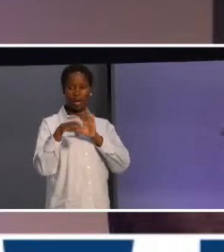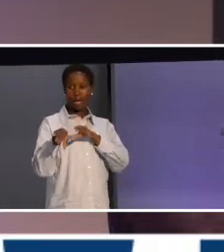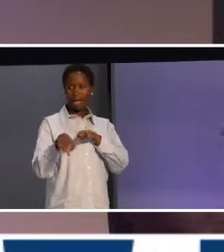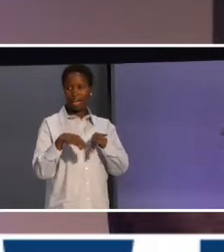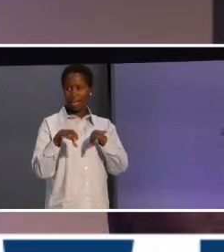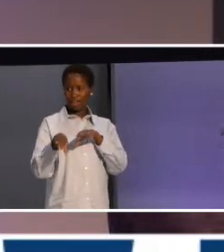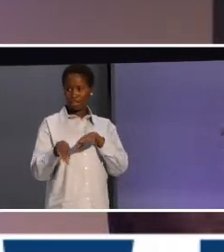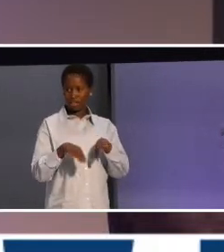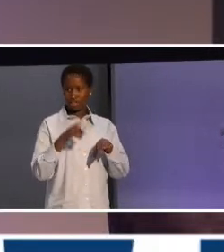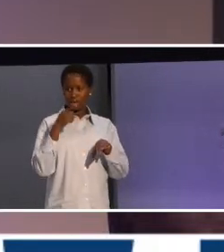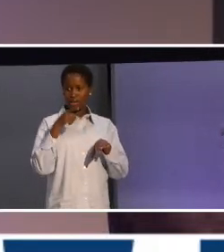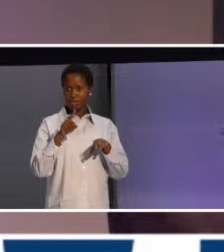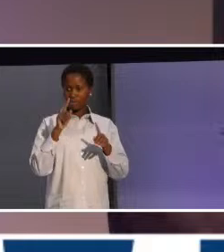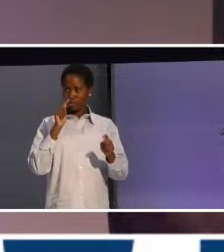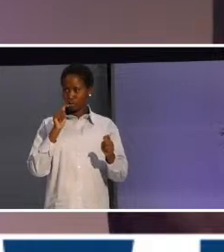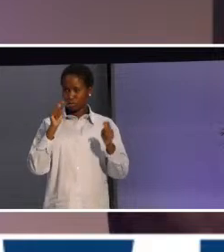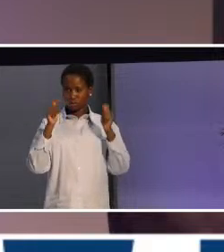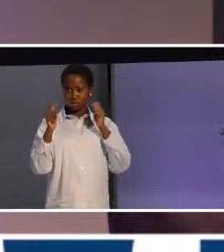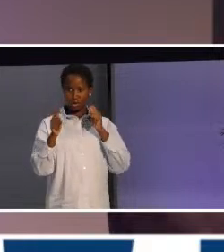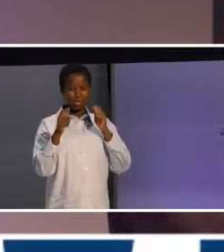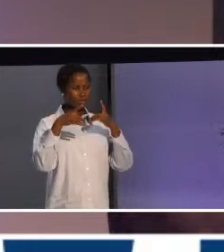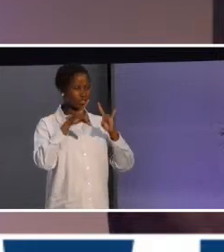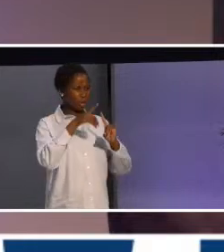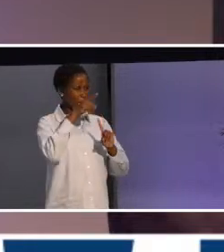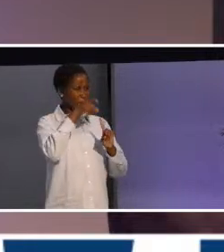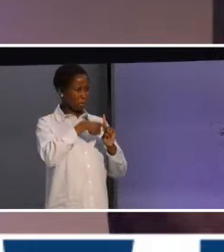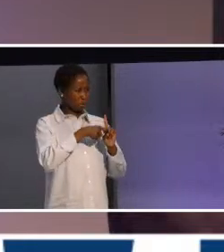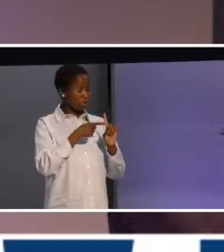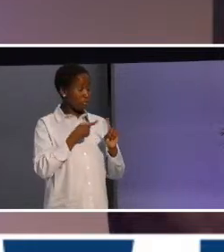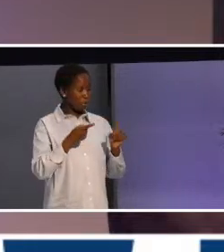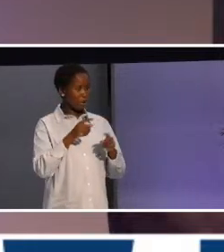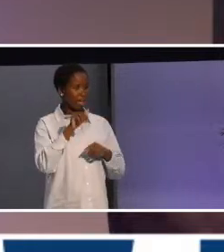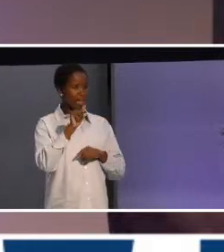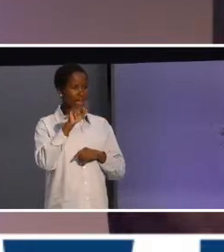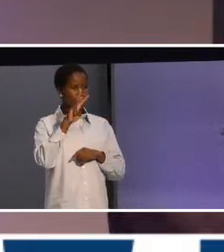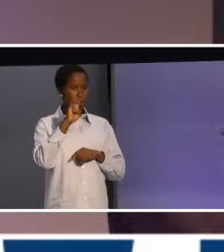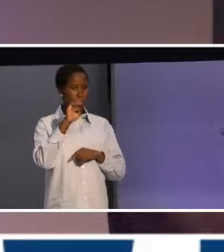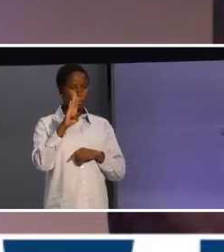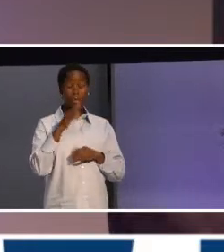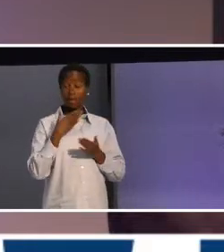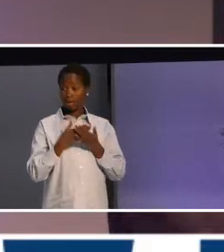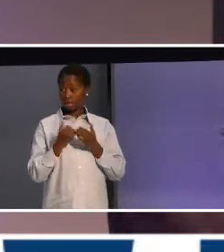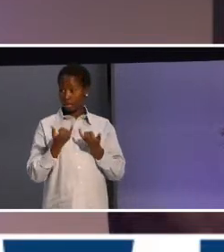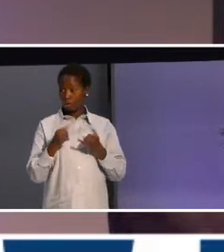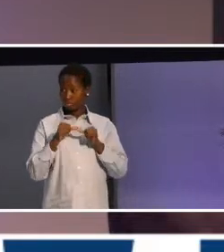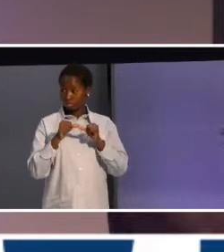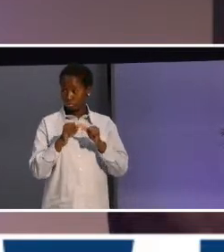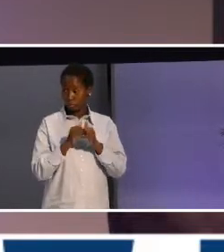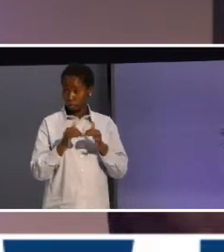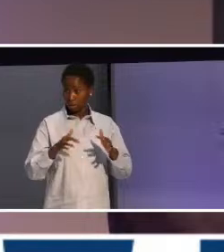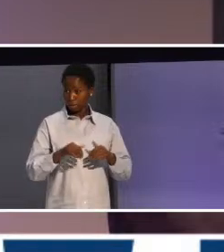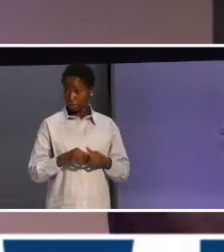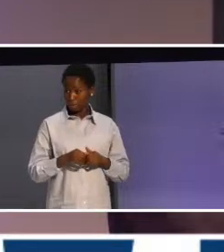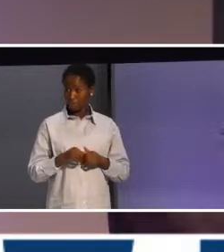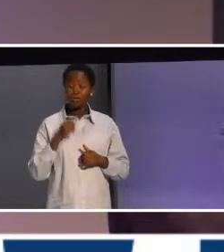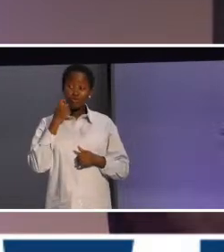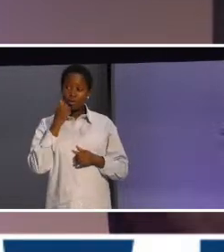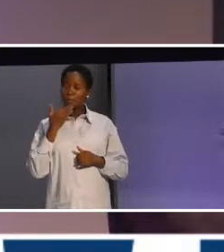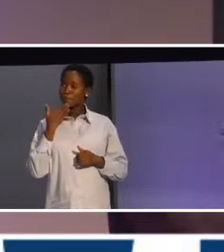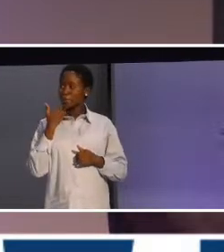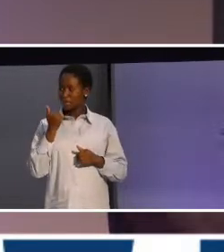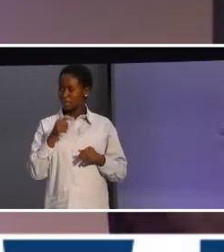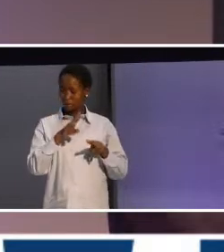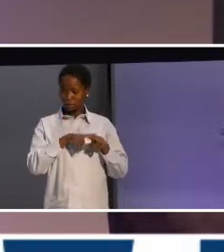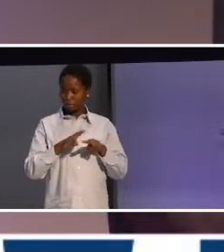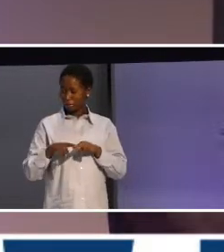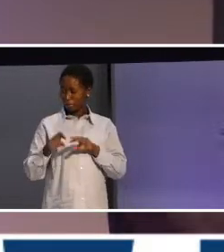of the chairpersonship of AWeb proceeds. Gentlemen, may I ask you to take your positions on the left-hand